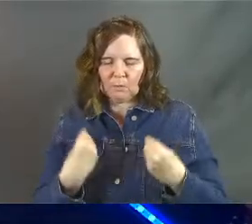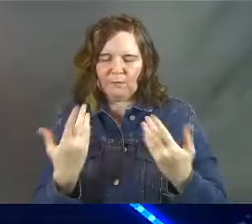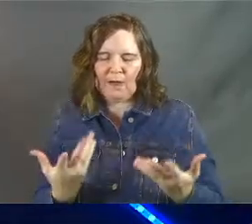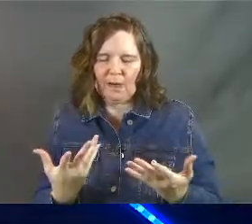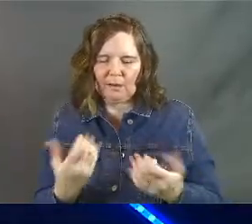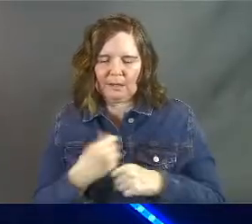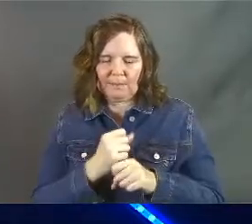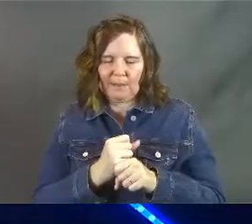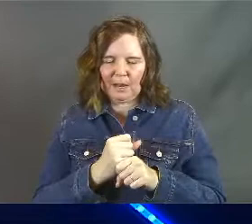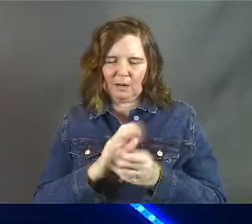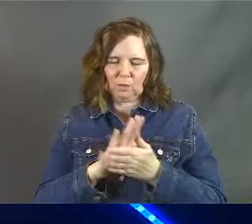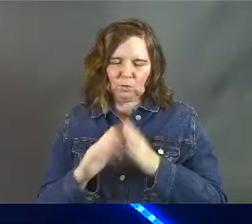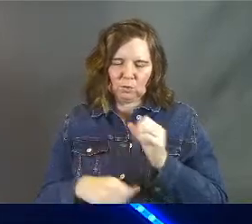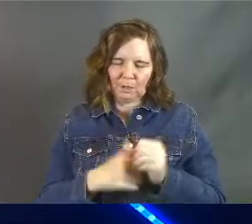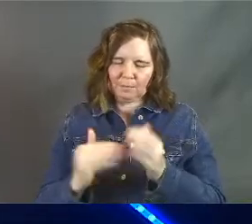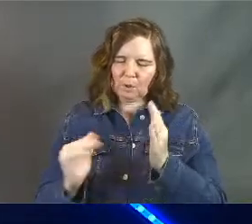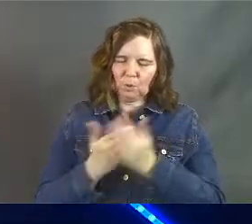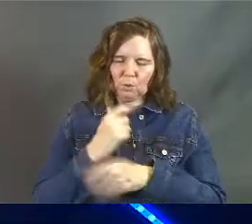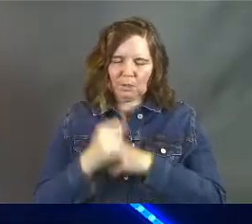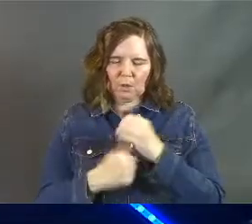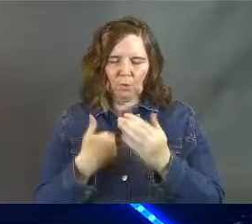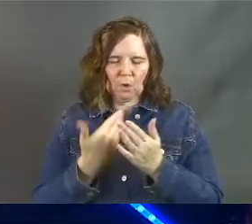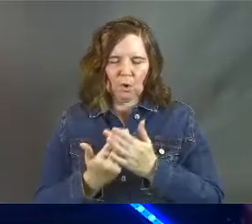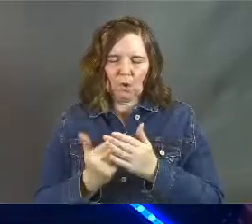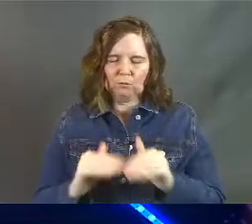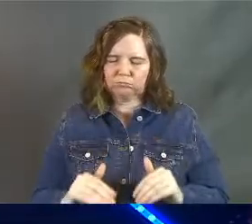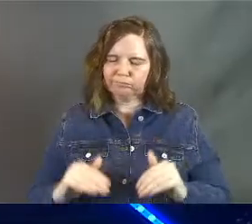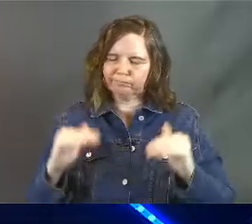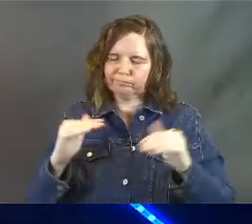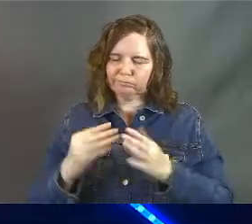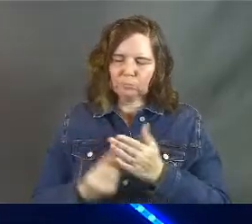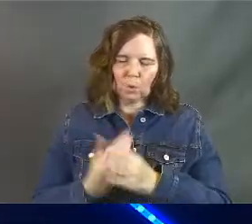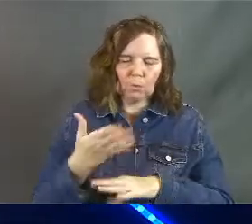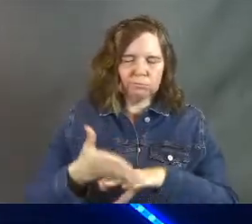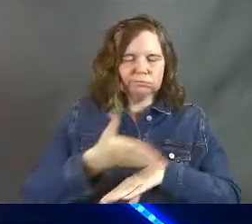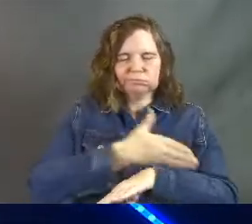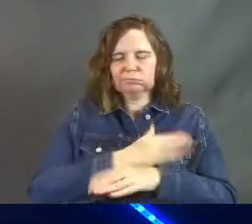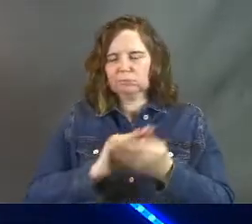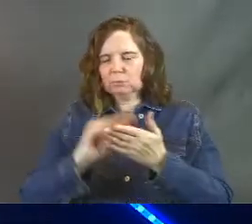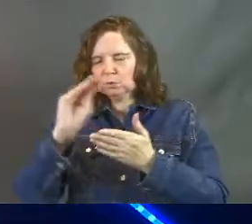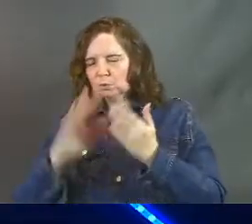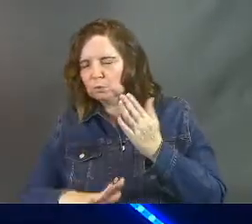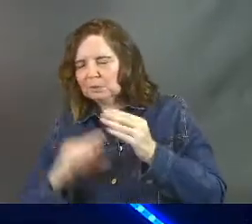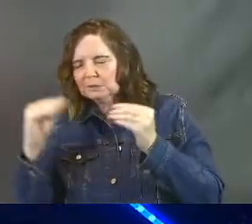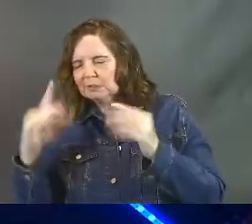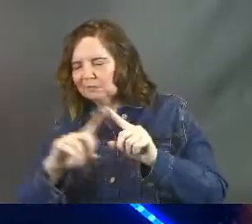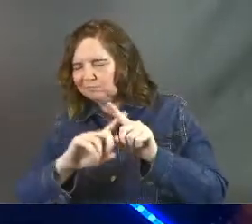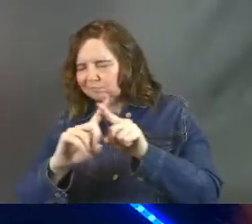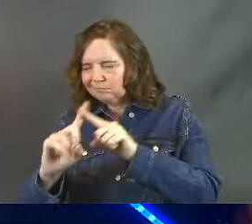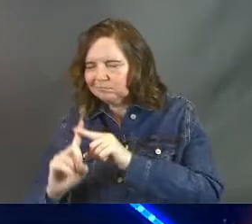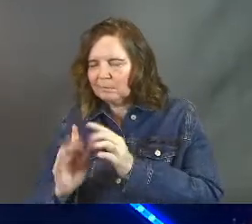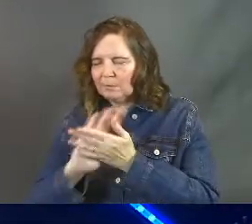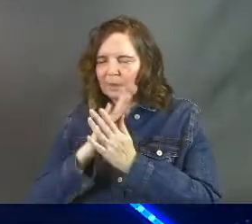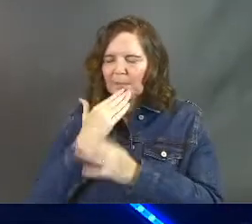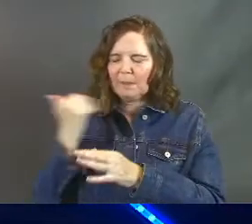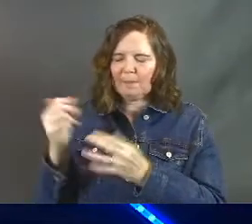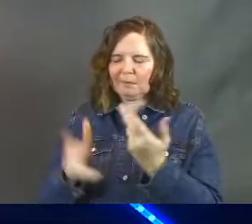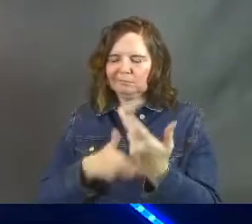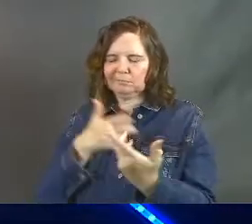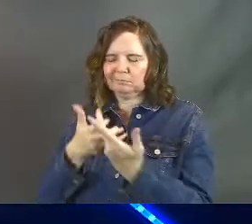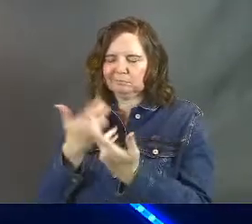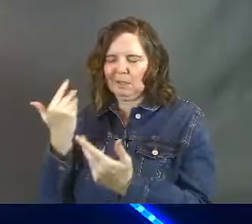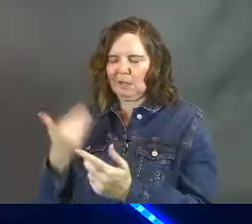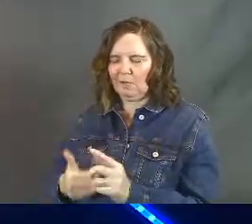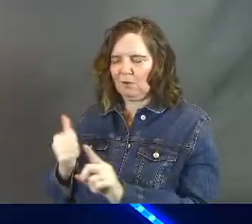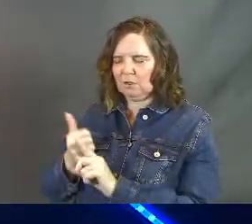providing, and You're making this school year a brand new year. We all grow, where teachers grow, where students grow, to be more like You, to become the best versions of ourselves that